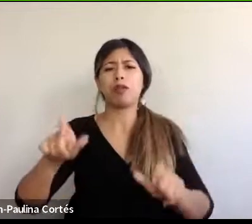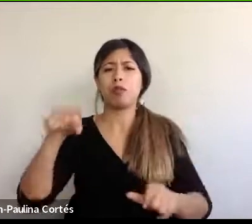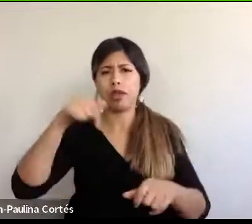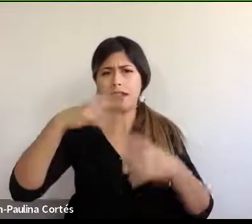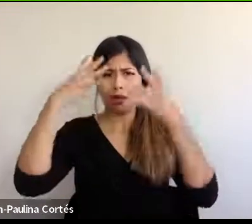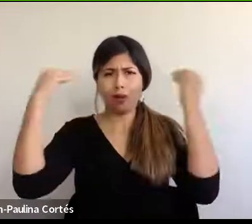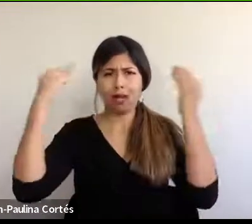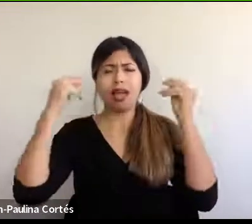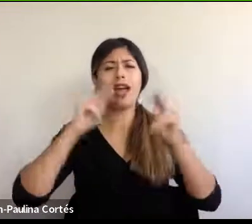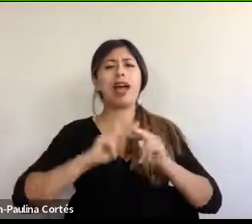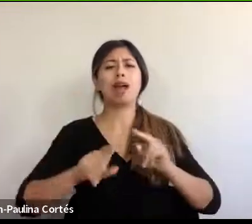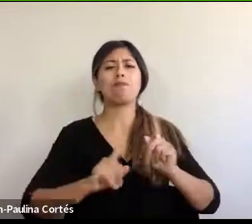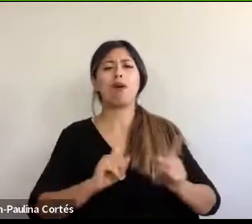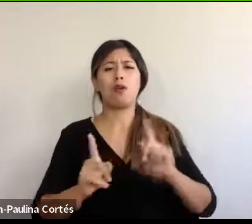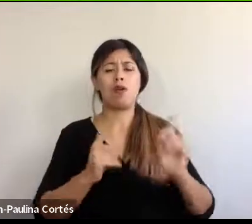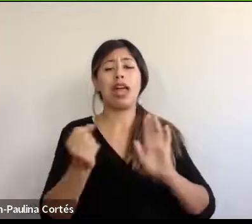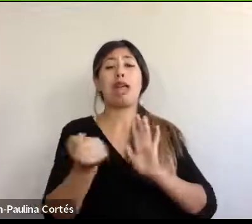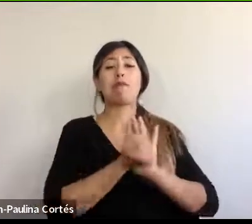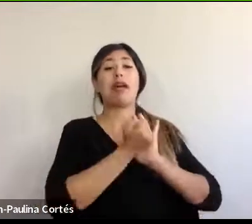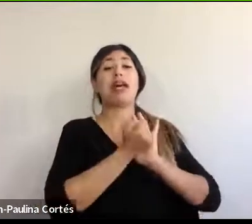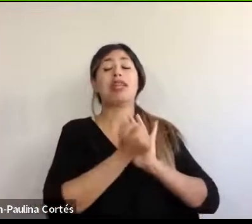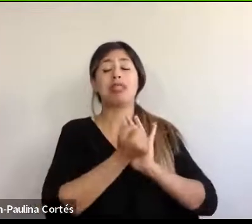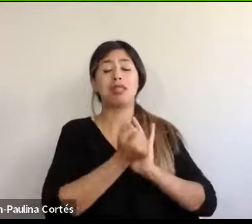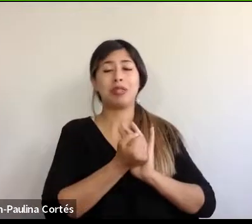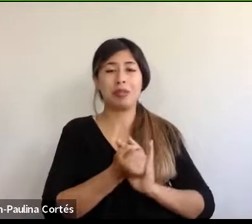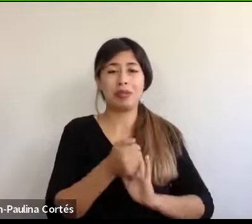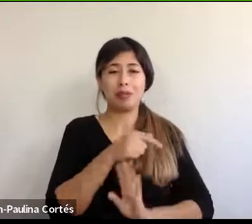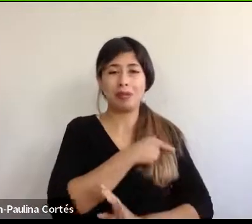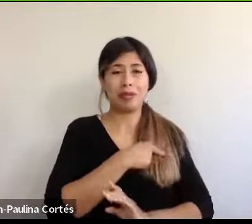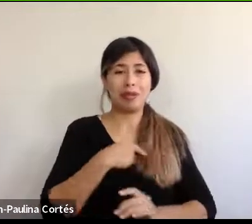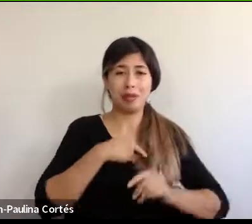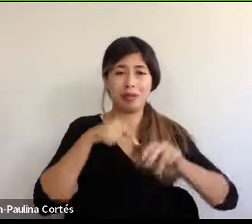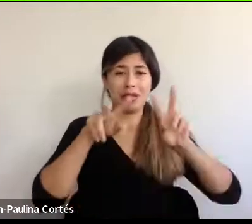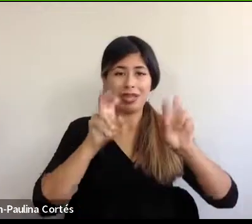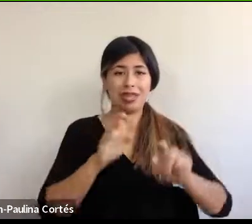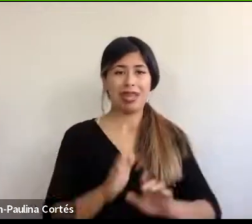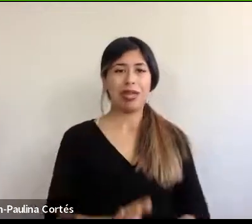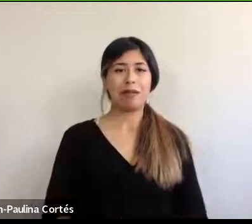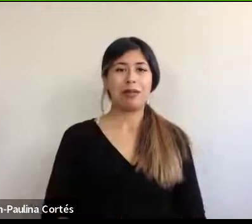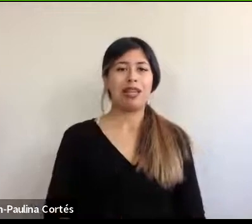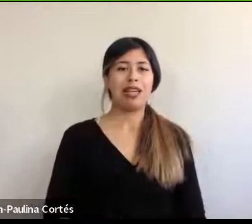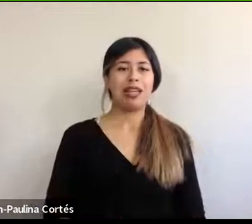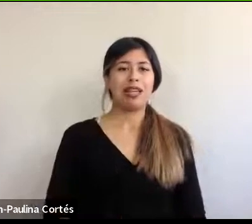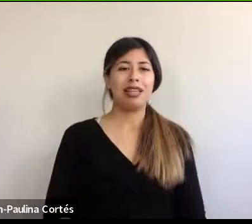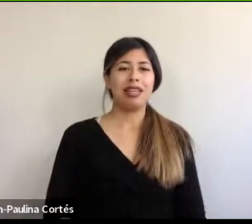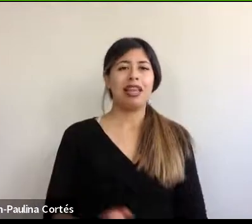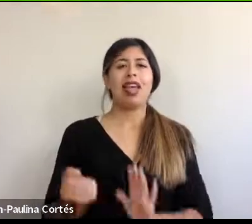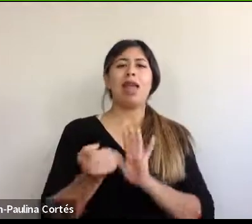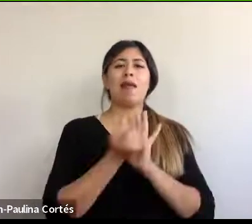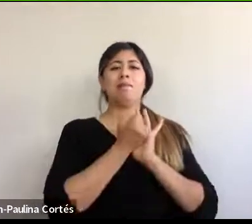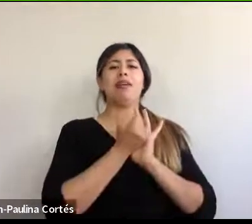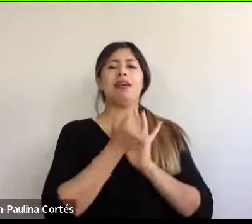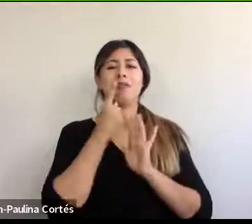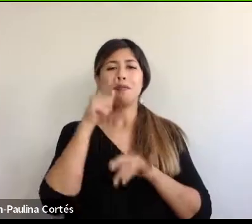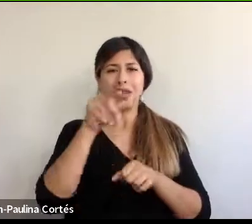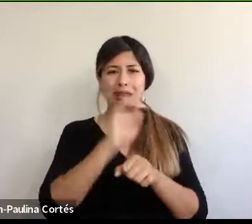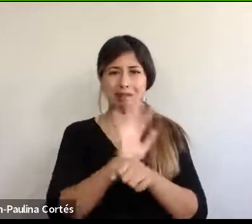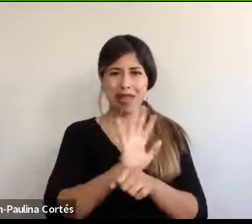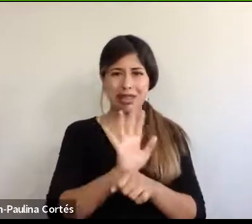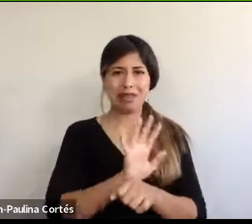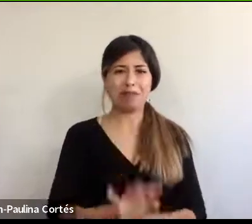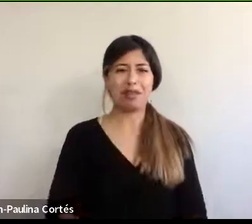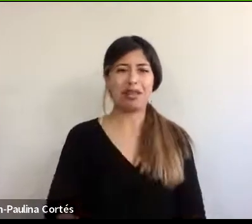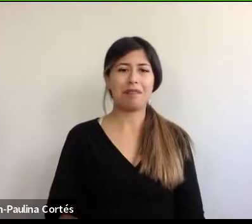basically thinking about, okay, which impact can my film have? Where does it need to have impact? Who do I need